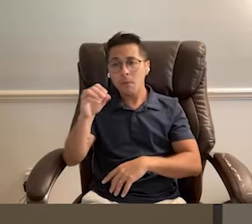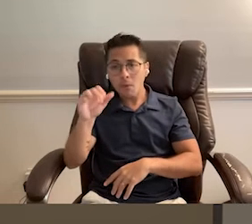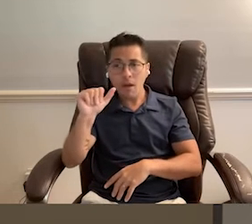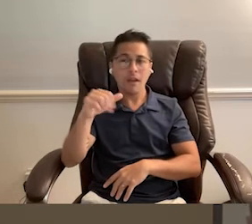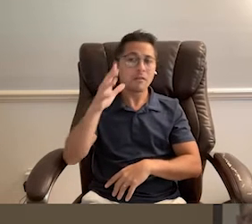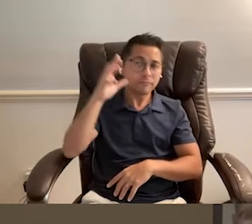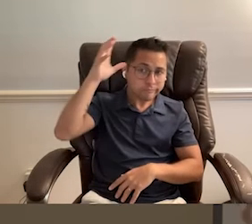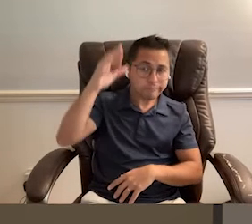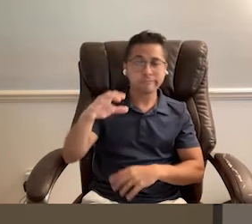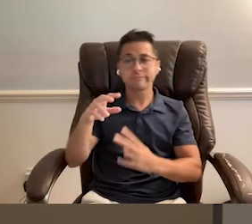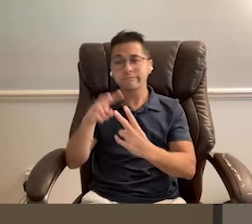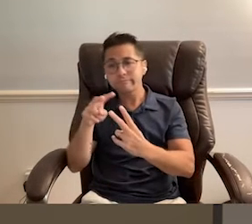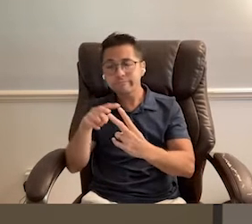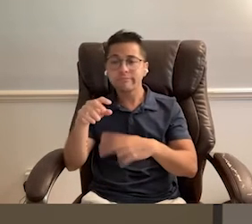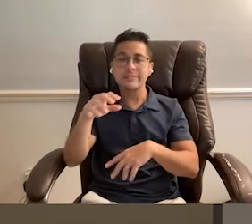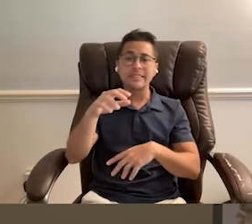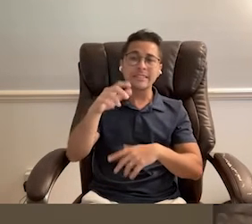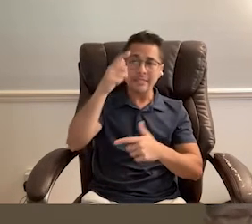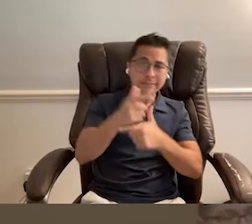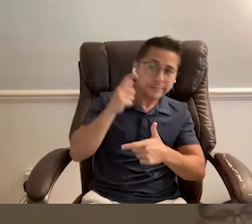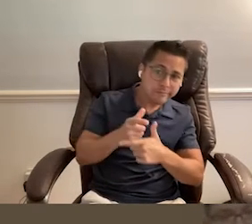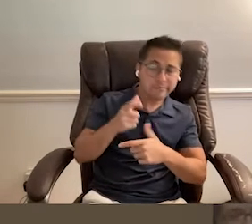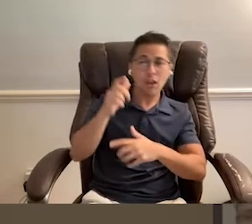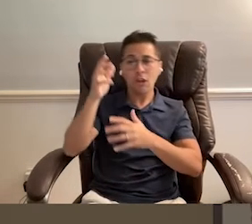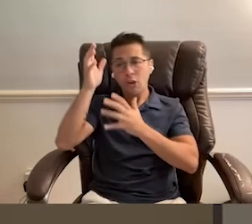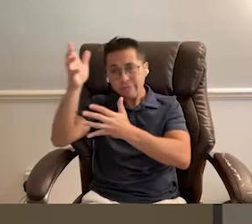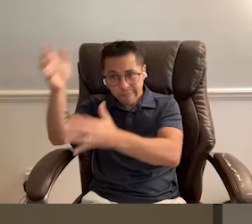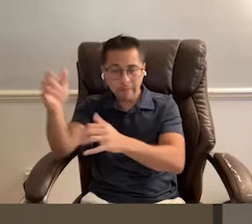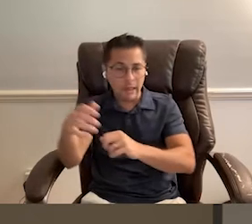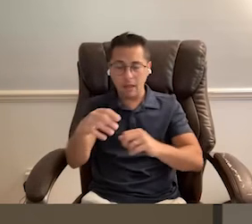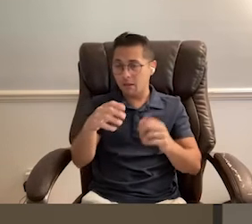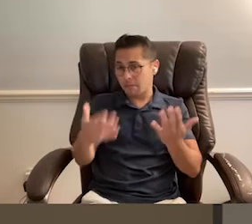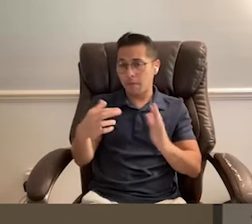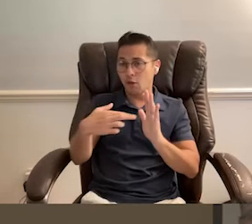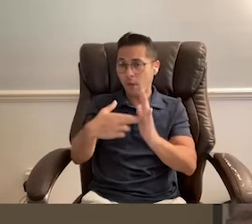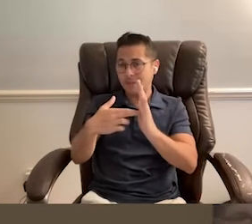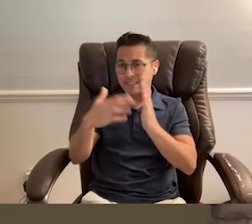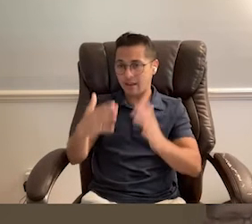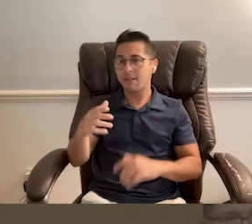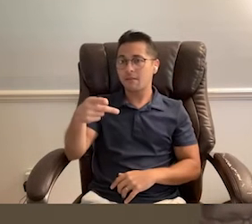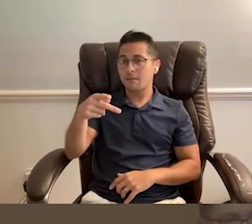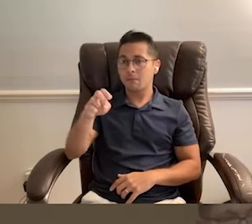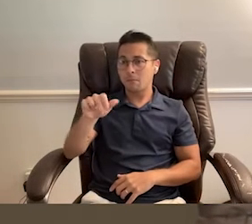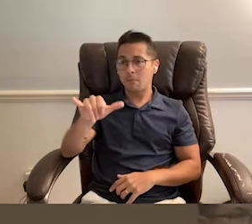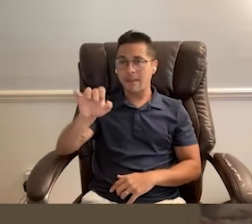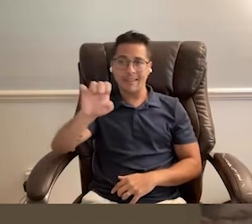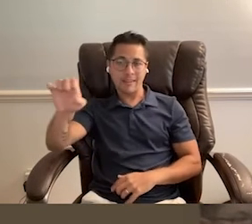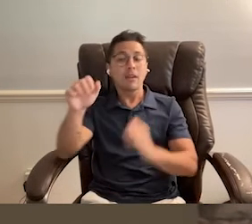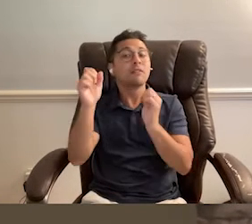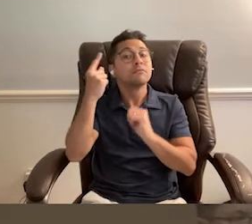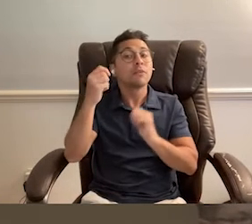sibling, grandparent, even all the way down to a representative payee with Social Security Administration, either that